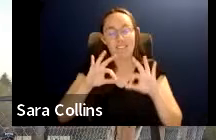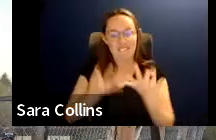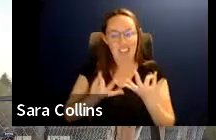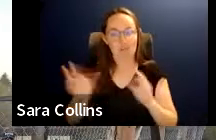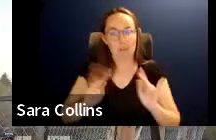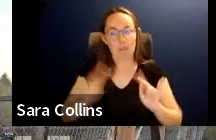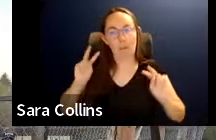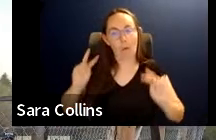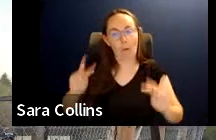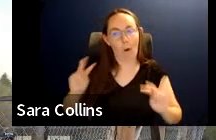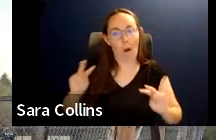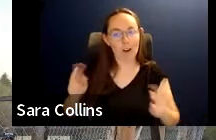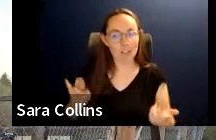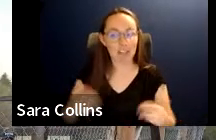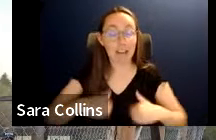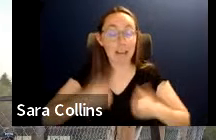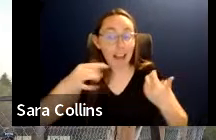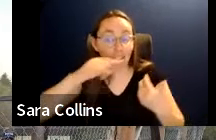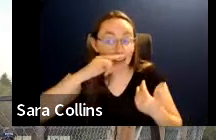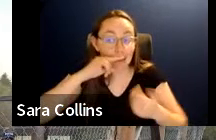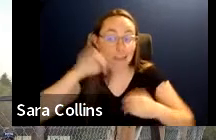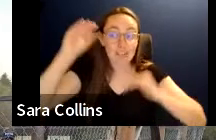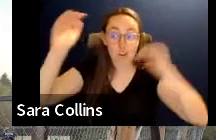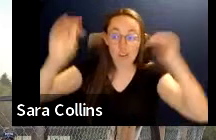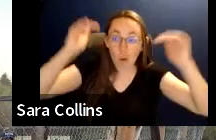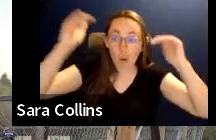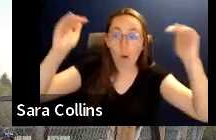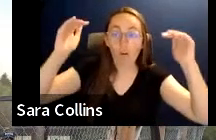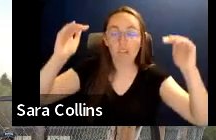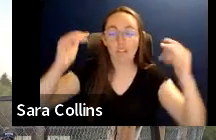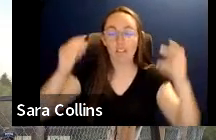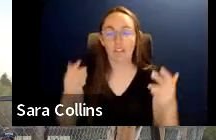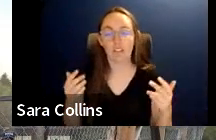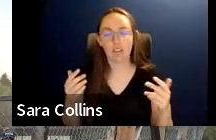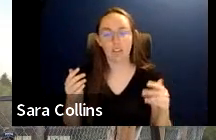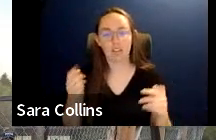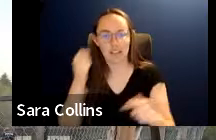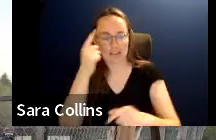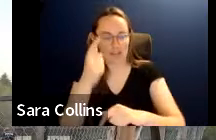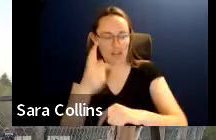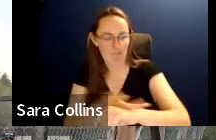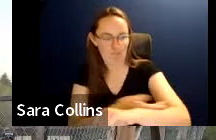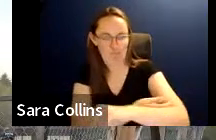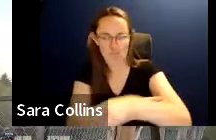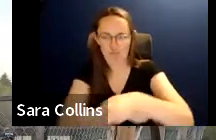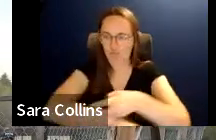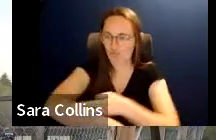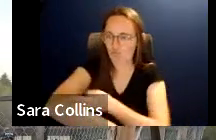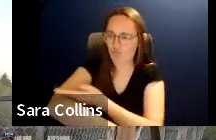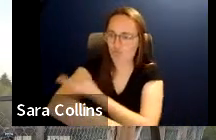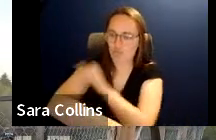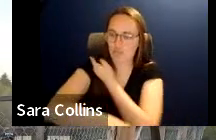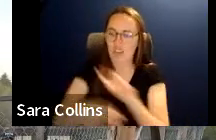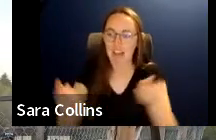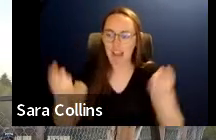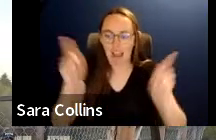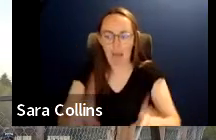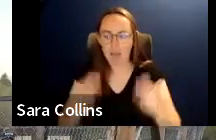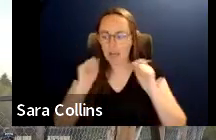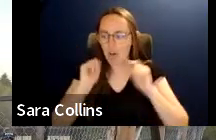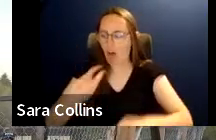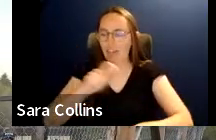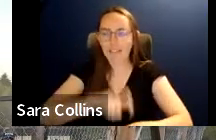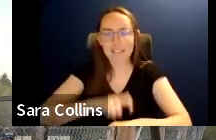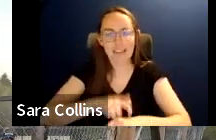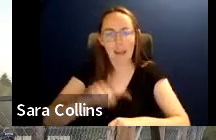watching, young kids, adults. Sheep shearing is not something you see a mile and a half from Santa Cruz downtown